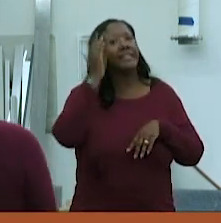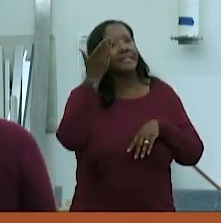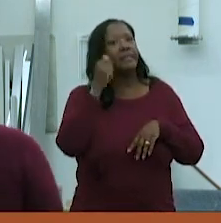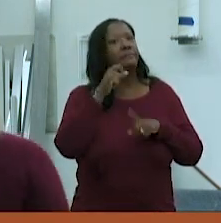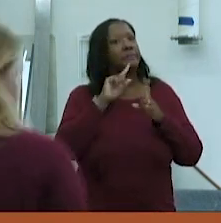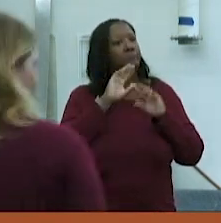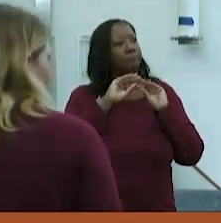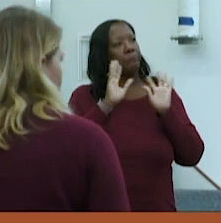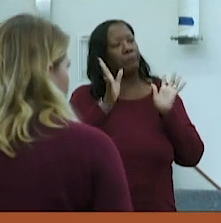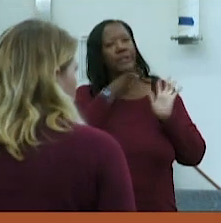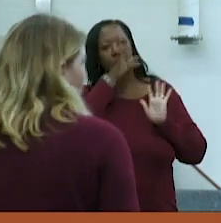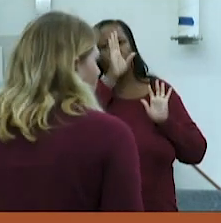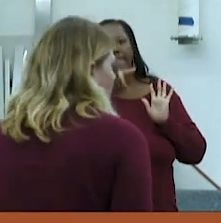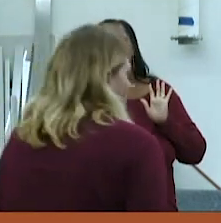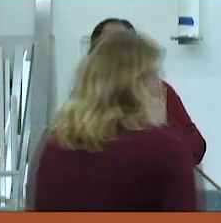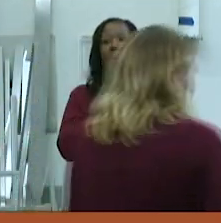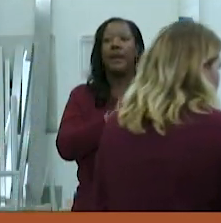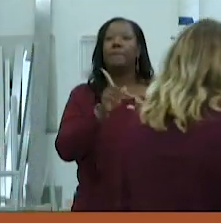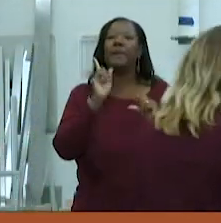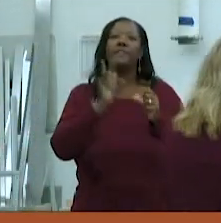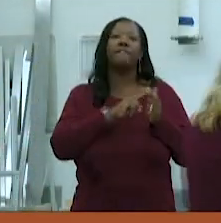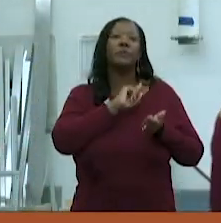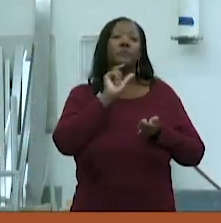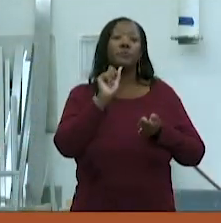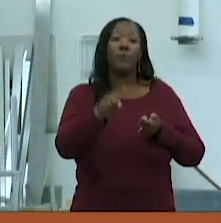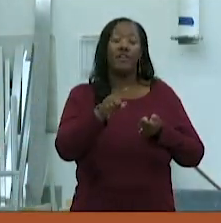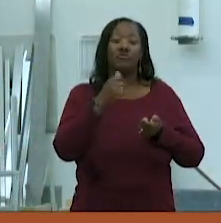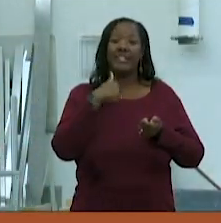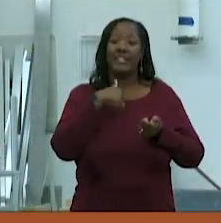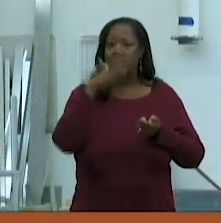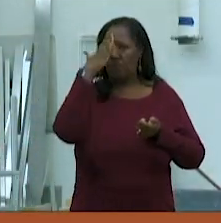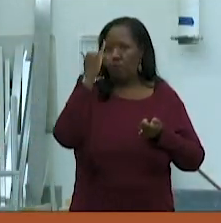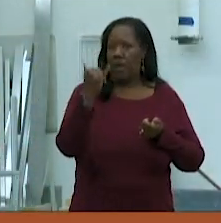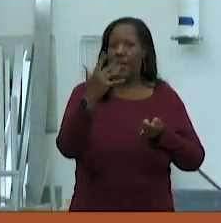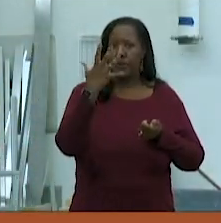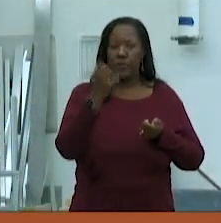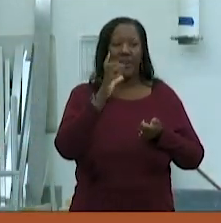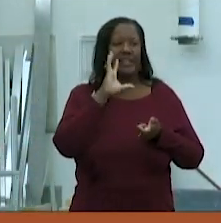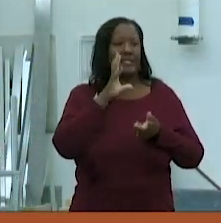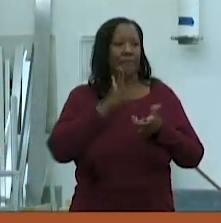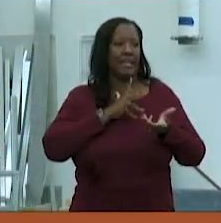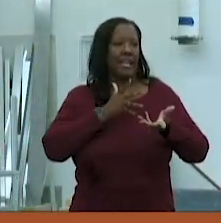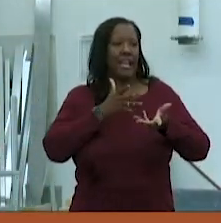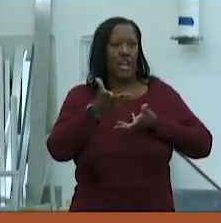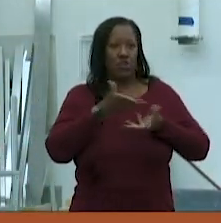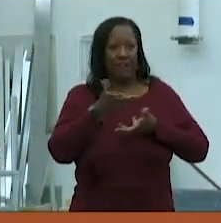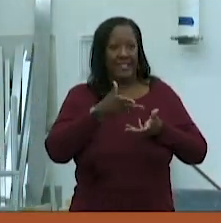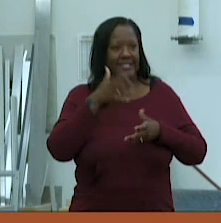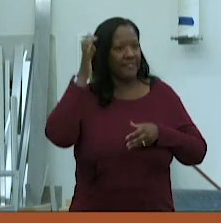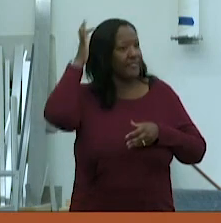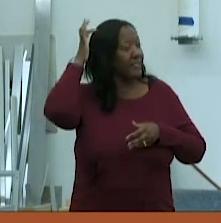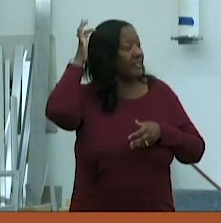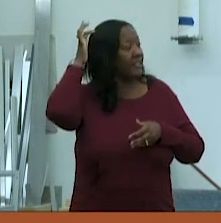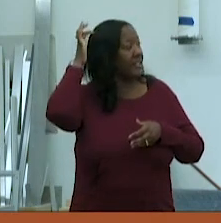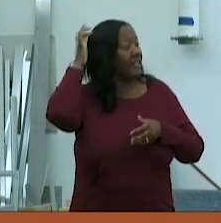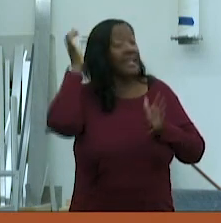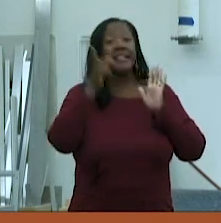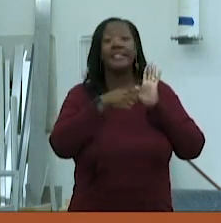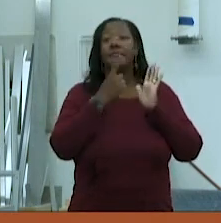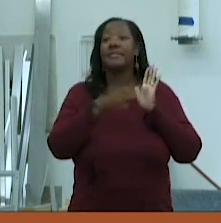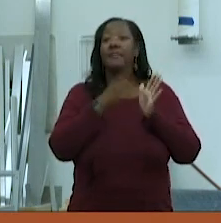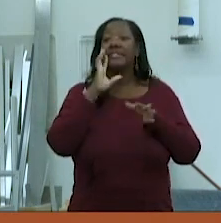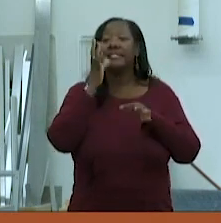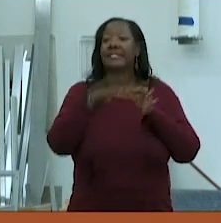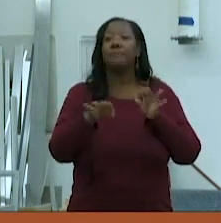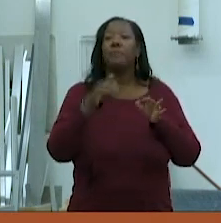is. So the first question we ask is like, why do we want this element to be an interactive? And sometimes it's as simple as we just want this thing to